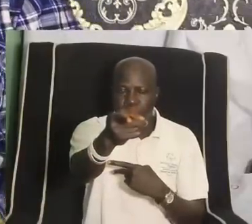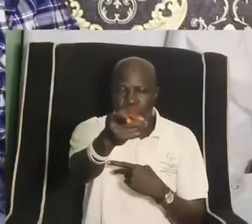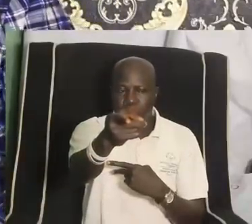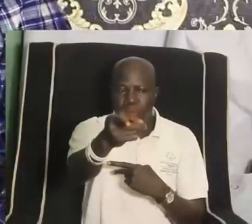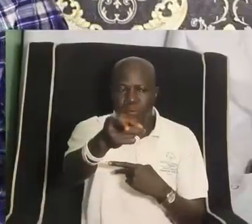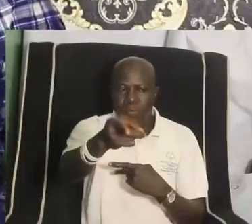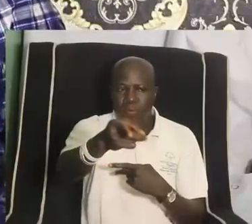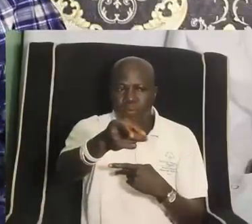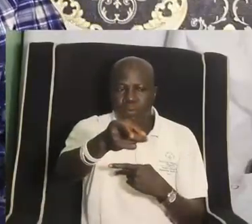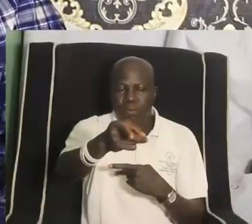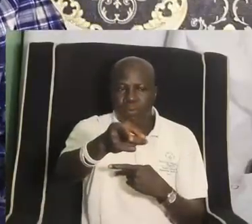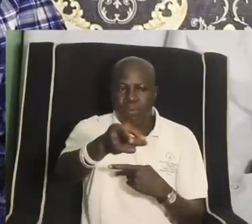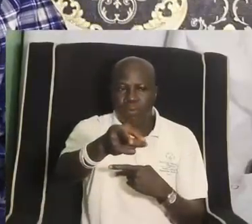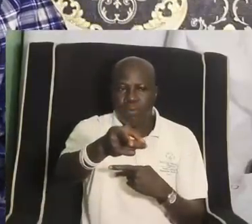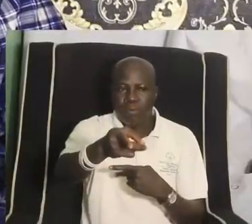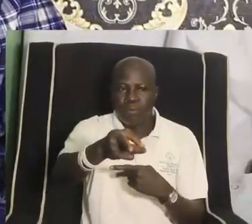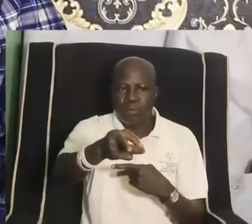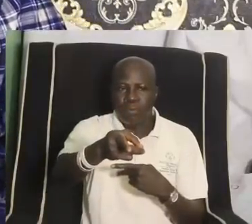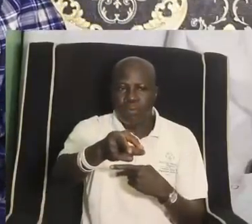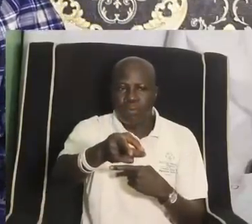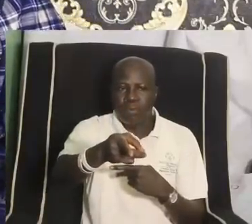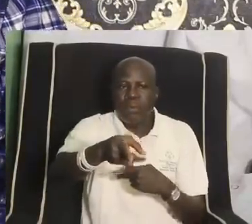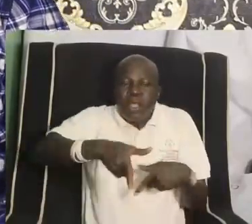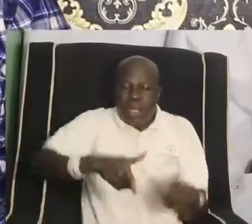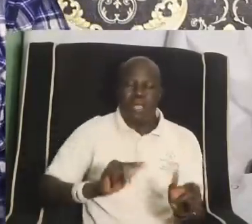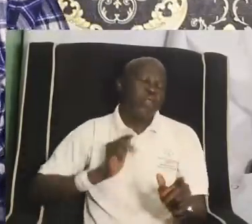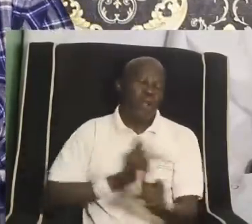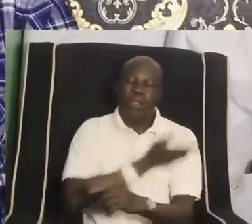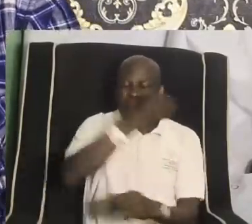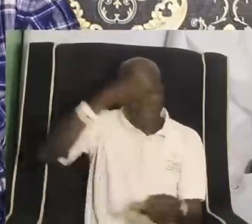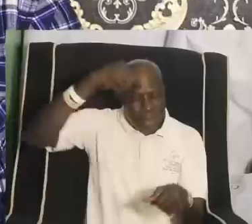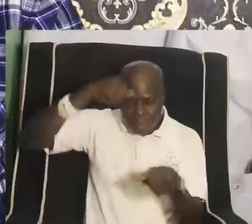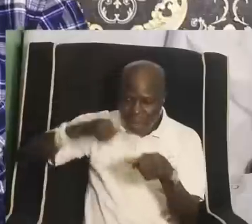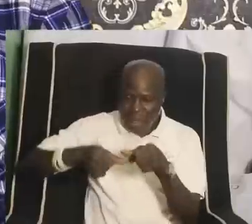you. Let's remember, I said I've given you